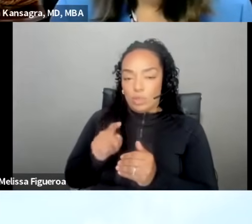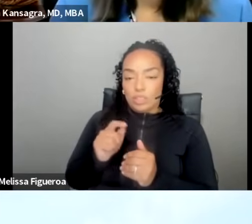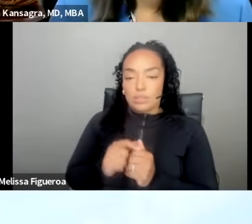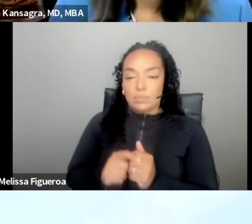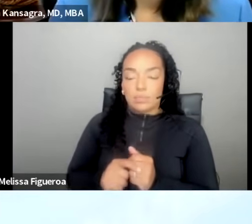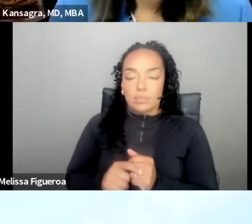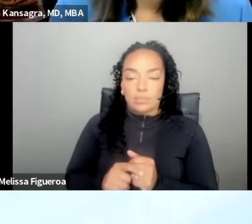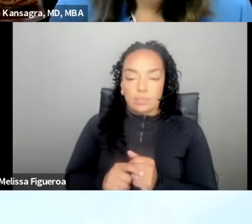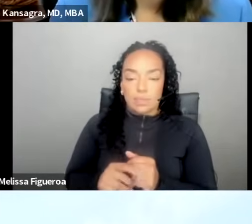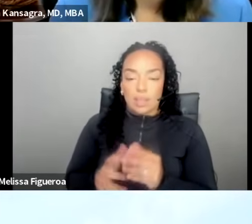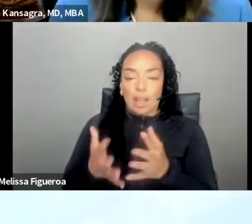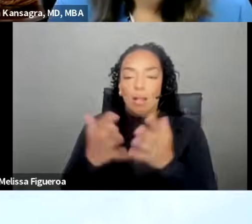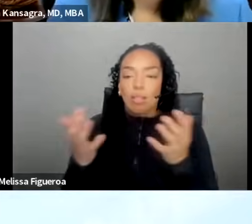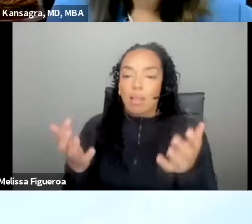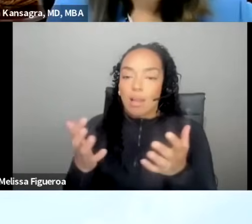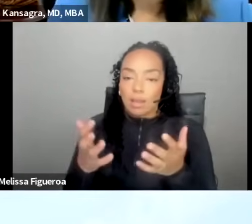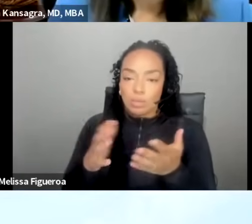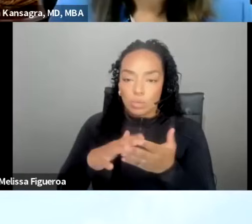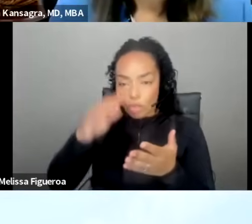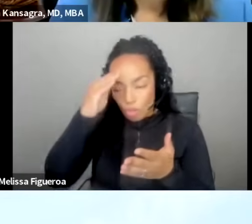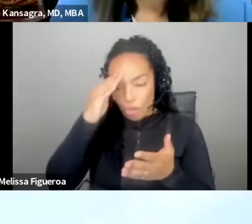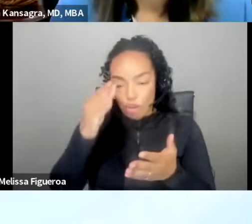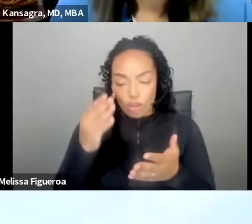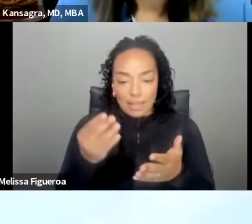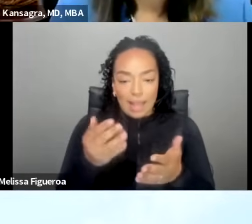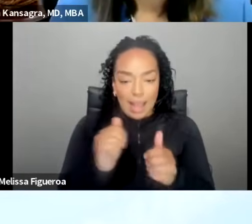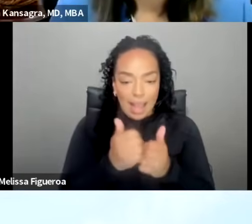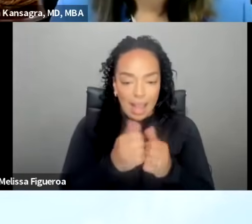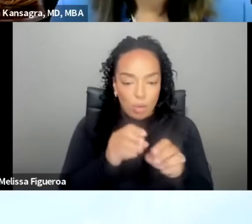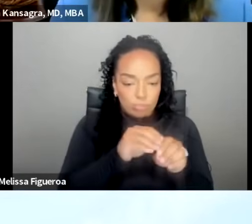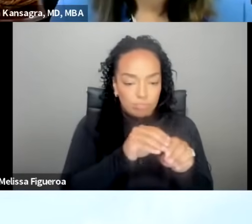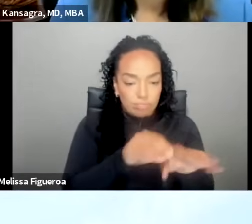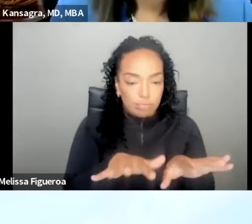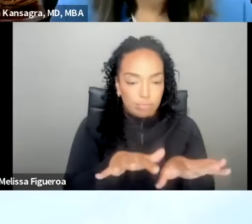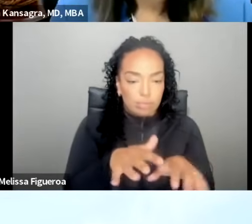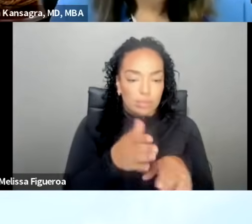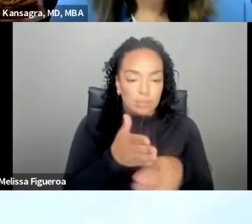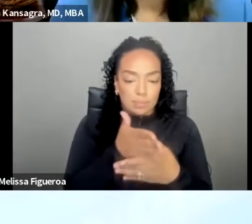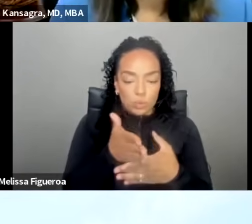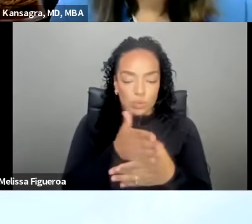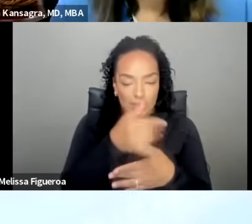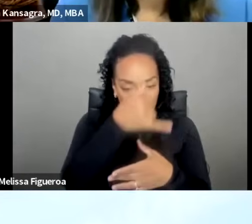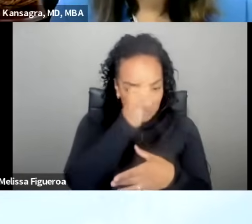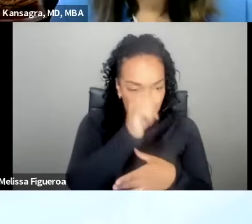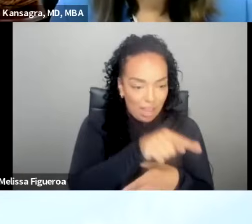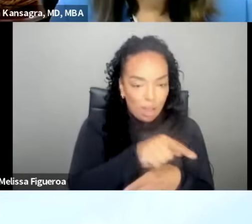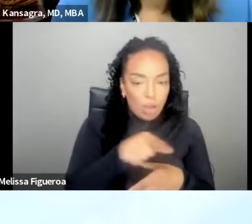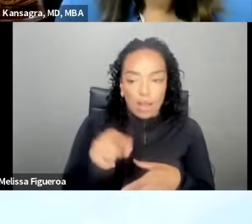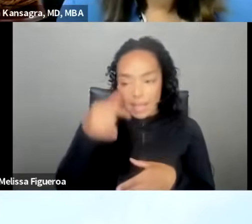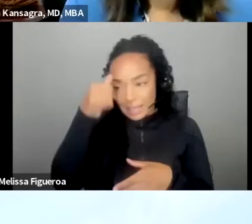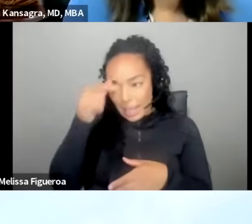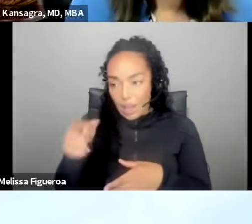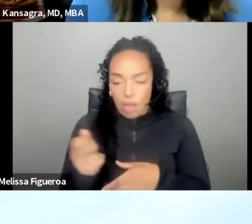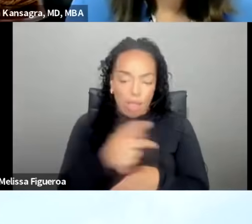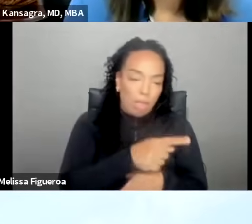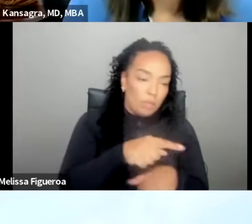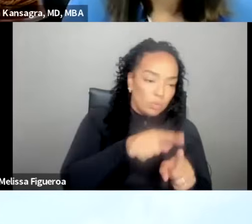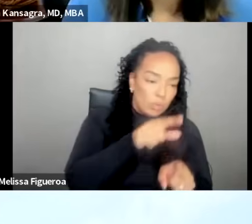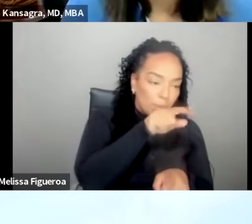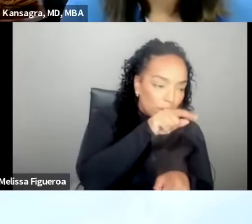a lot to learn about the transmission between cattle and then cattle back to birds. I'm just